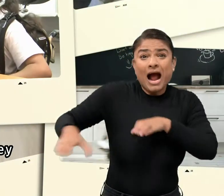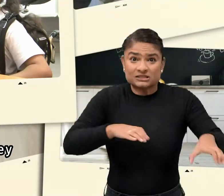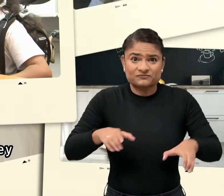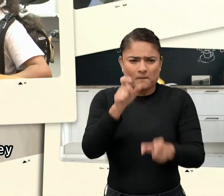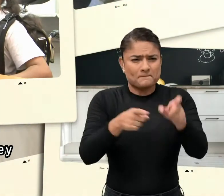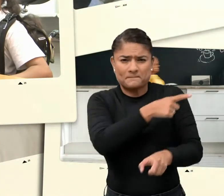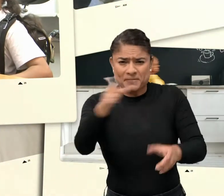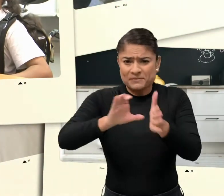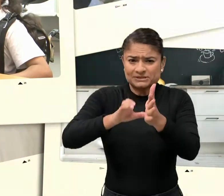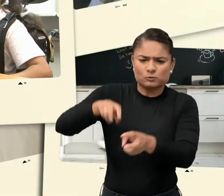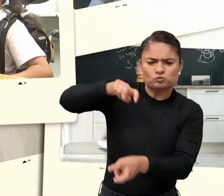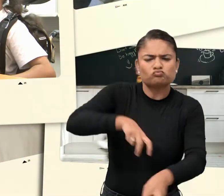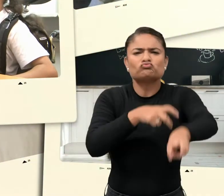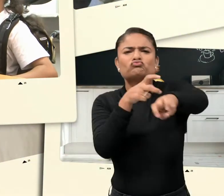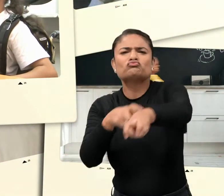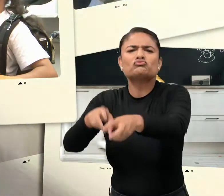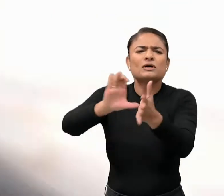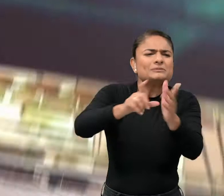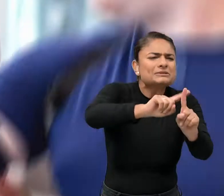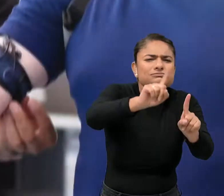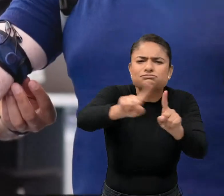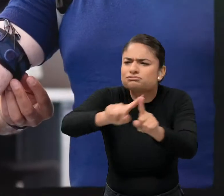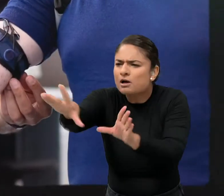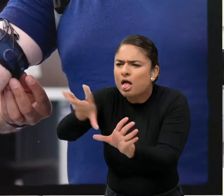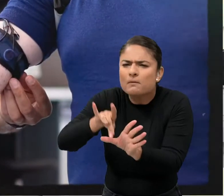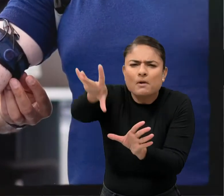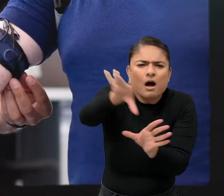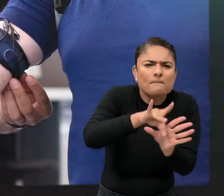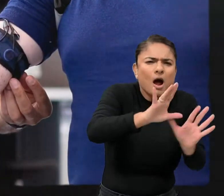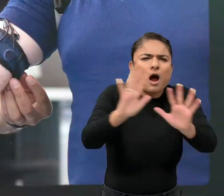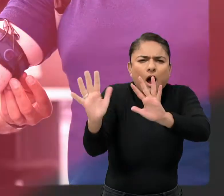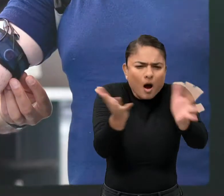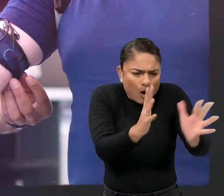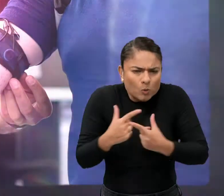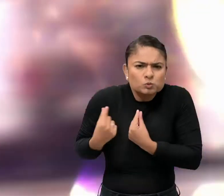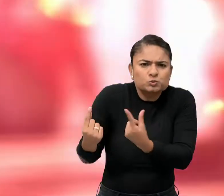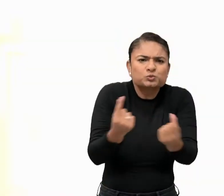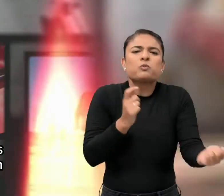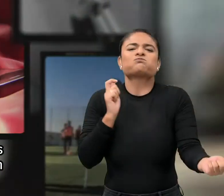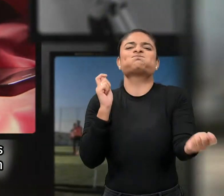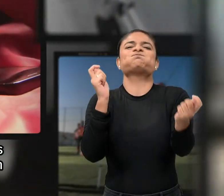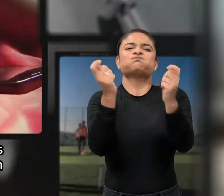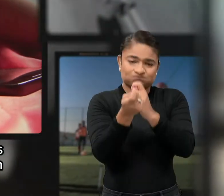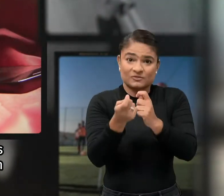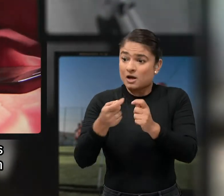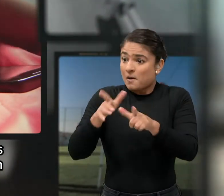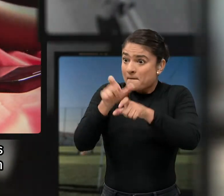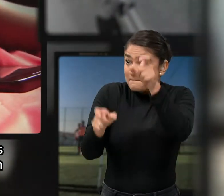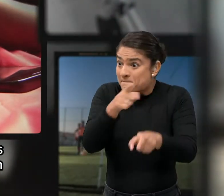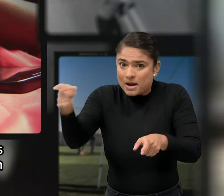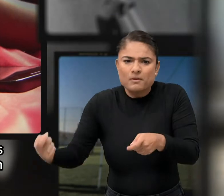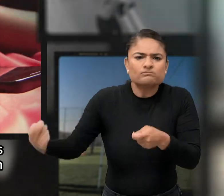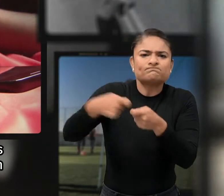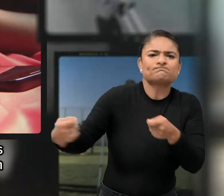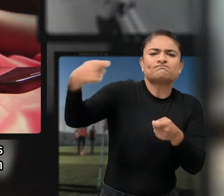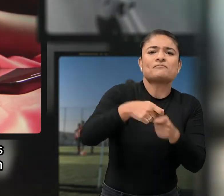Activated takes us on a journey of taking lessons from persons with disabilities in how we must do things differently to unleash the contributions